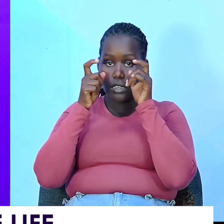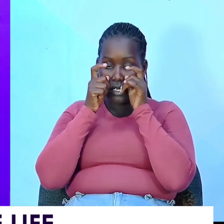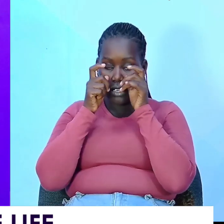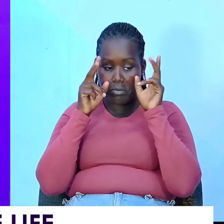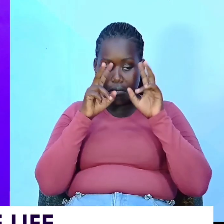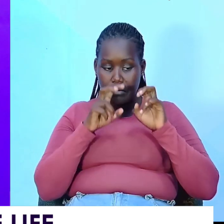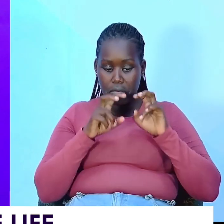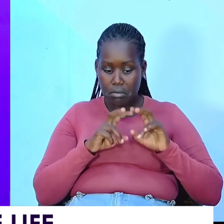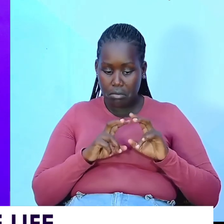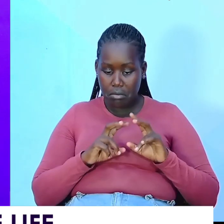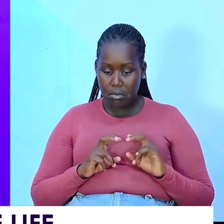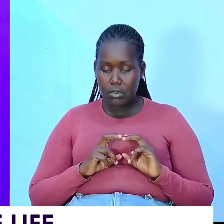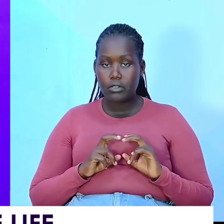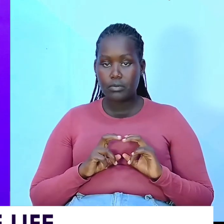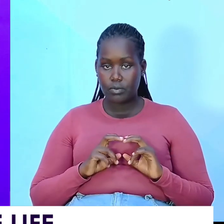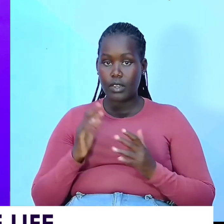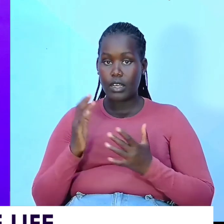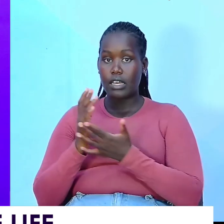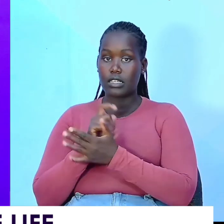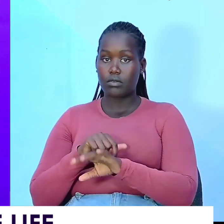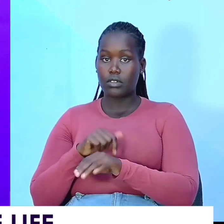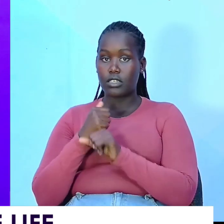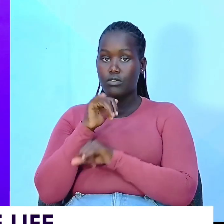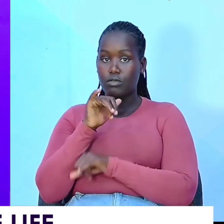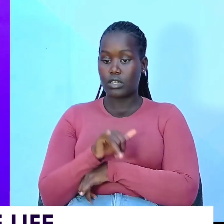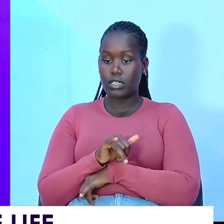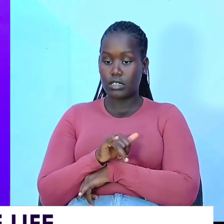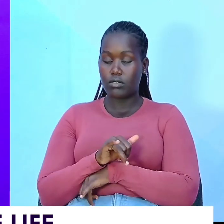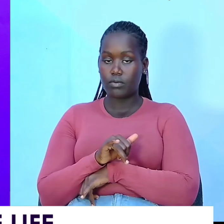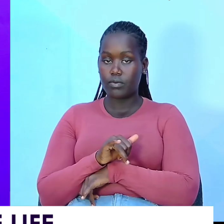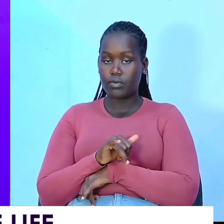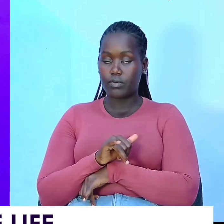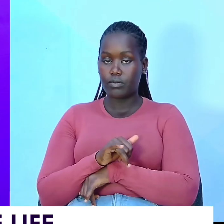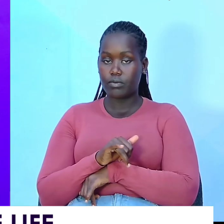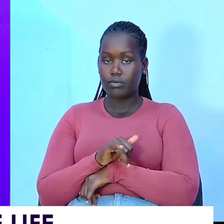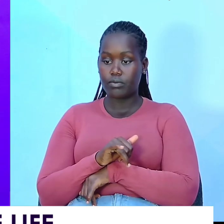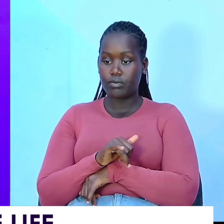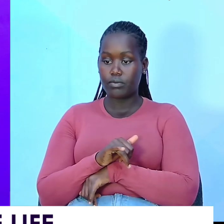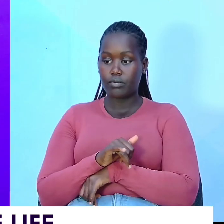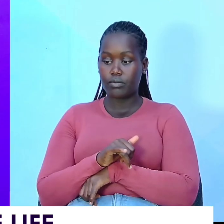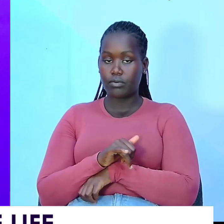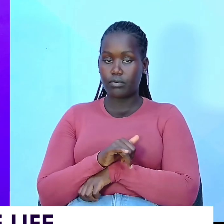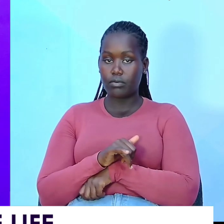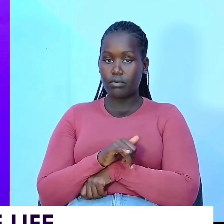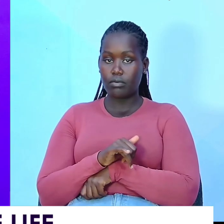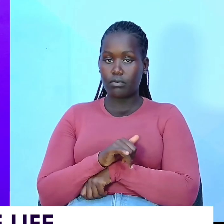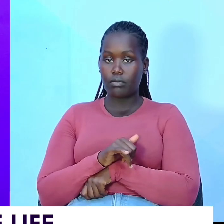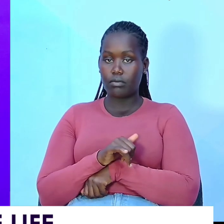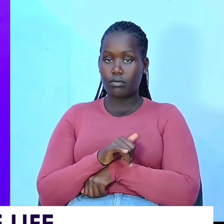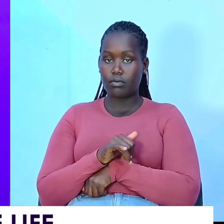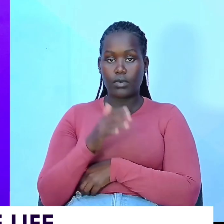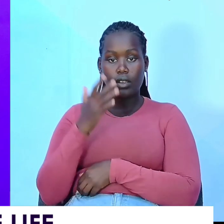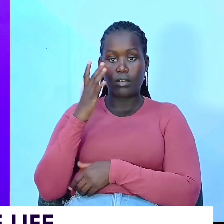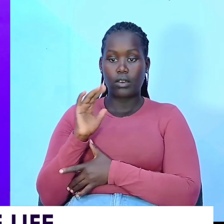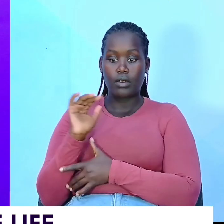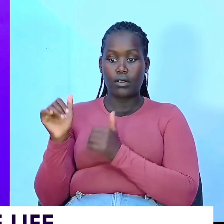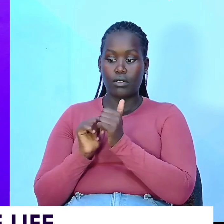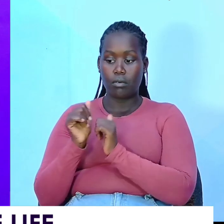to be checked. Sometimes I do that. I know you normally pass to donate